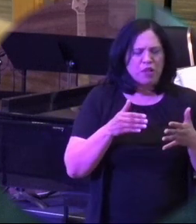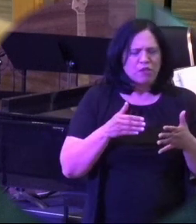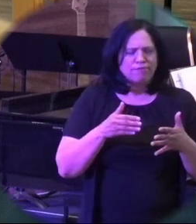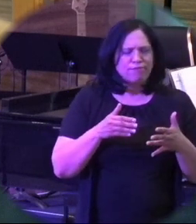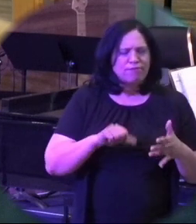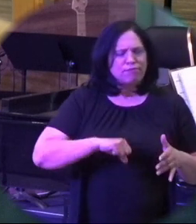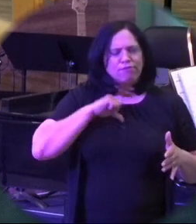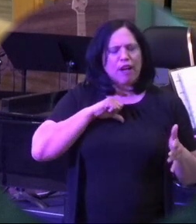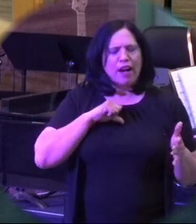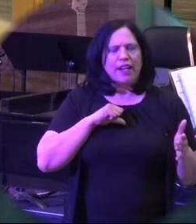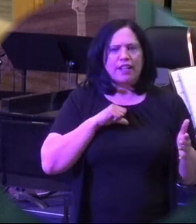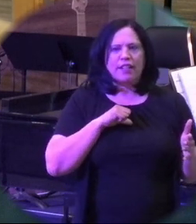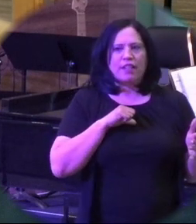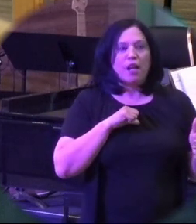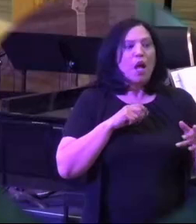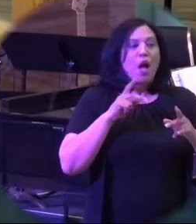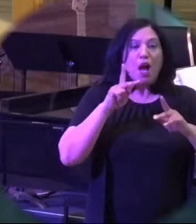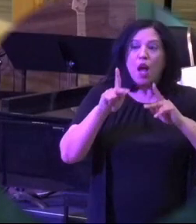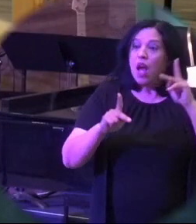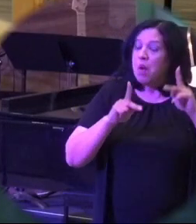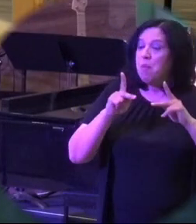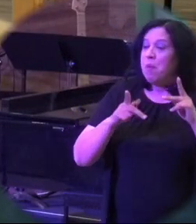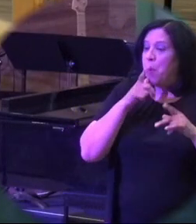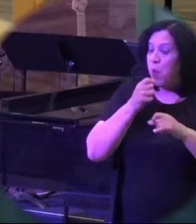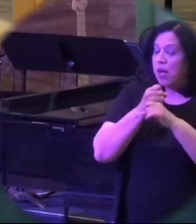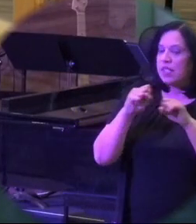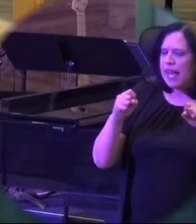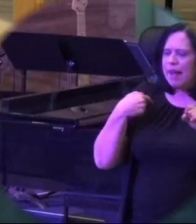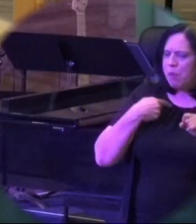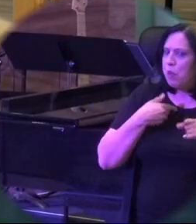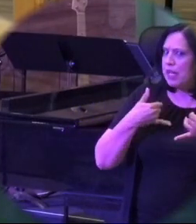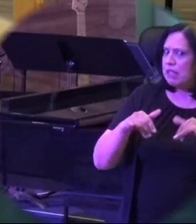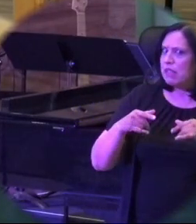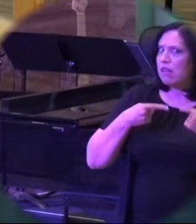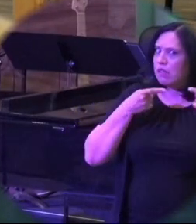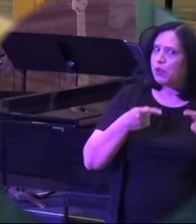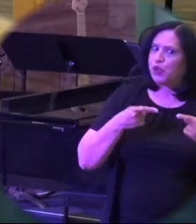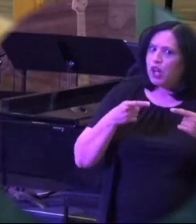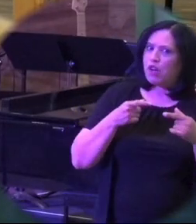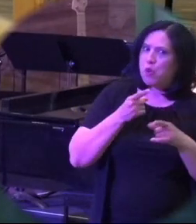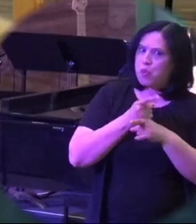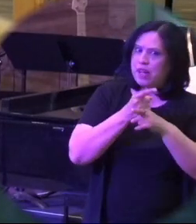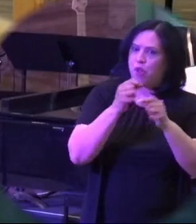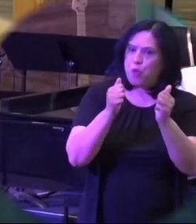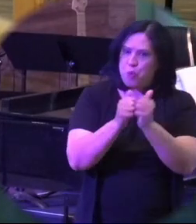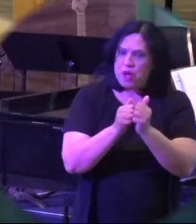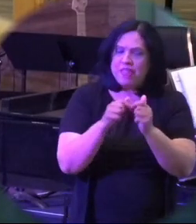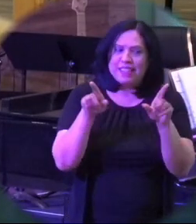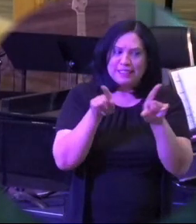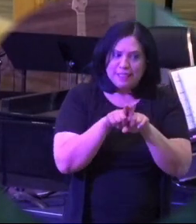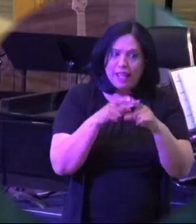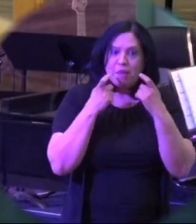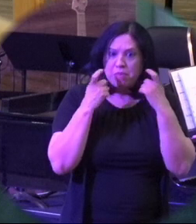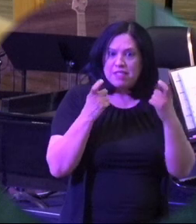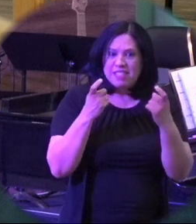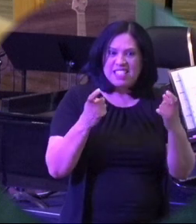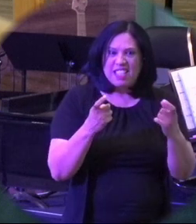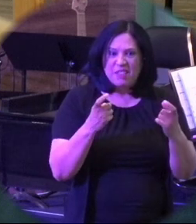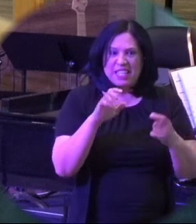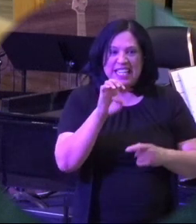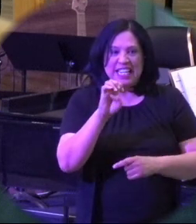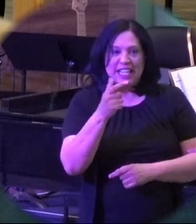blood of Jesus, we also, with our old sinful nature, we struggle regularly with these sins of